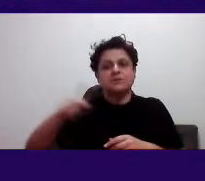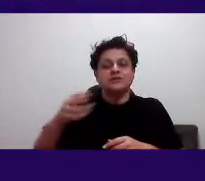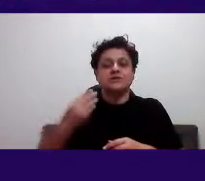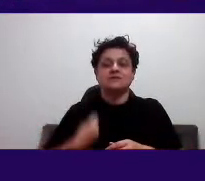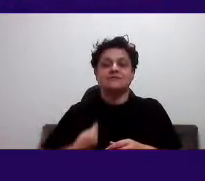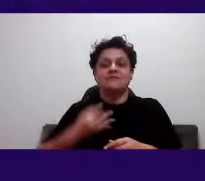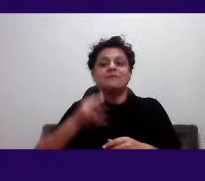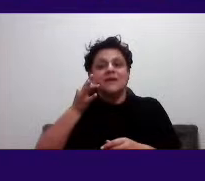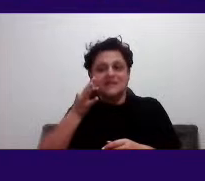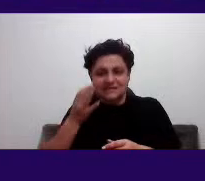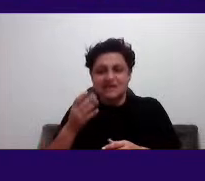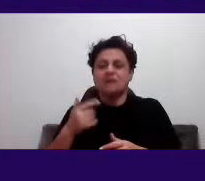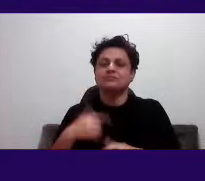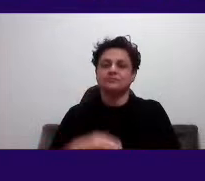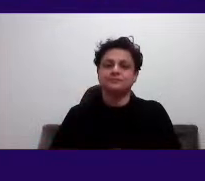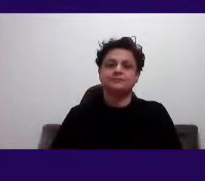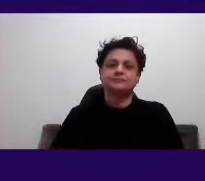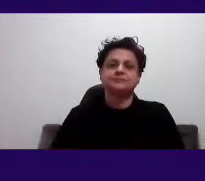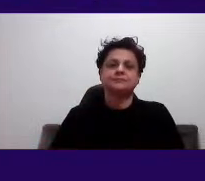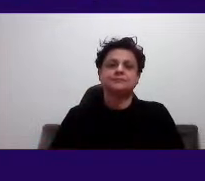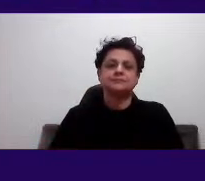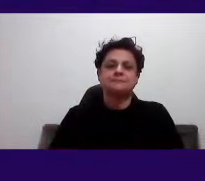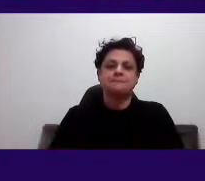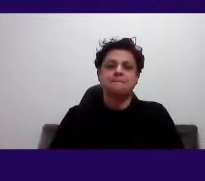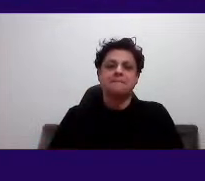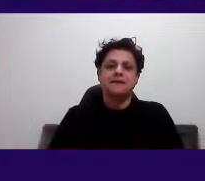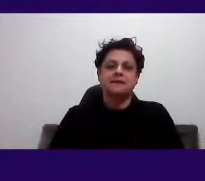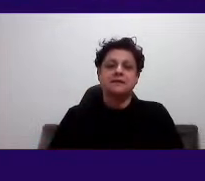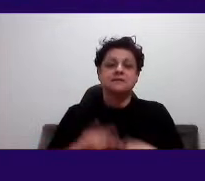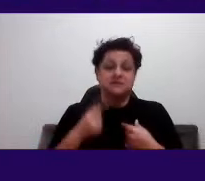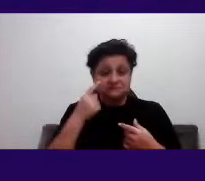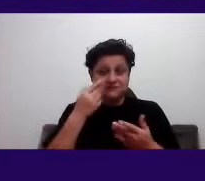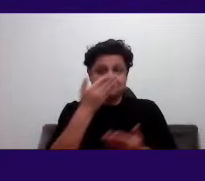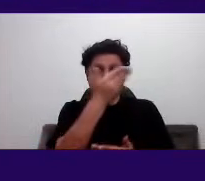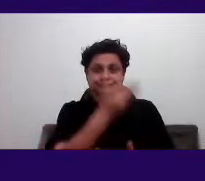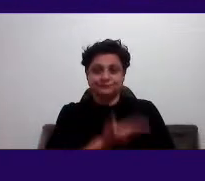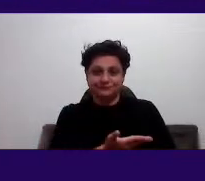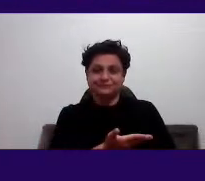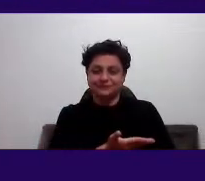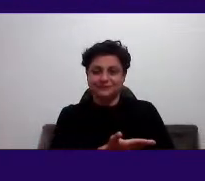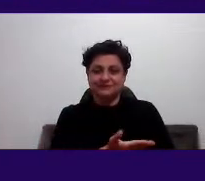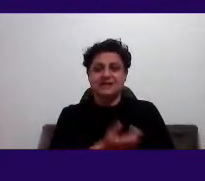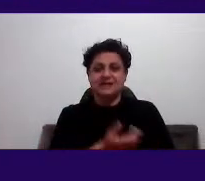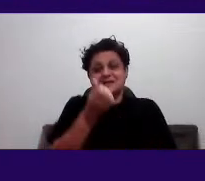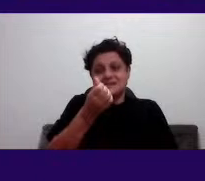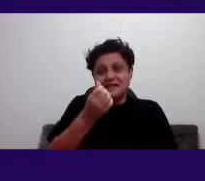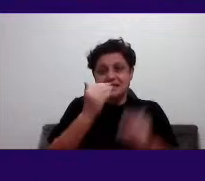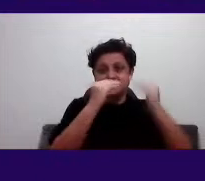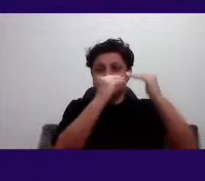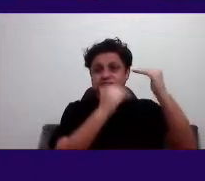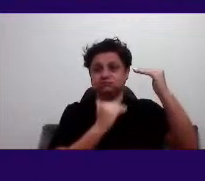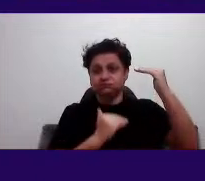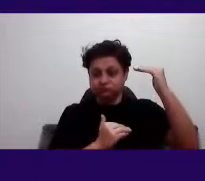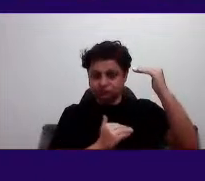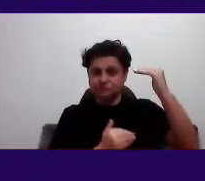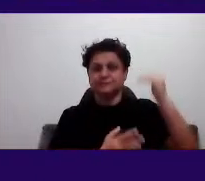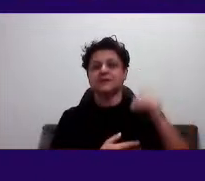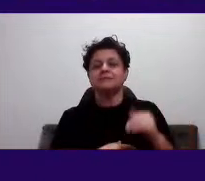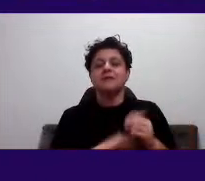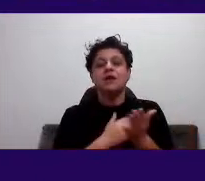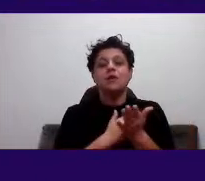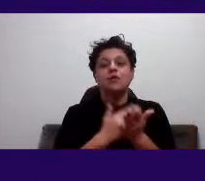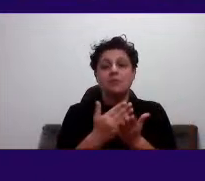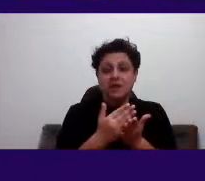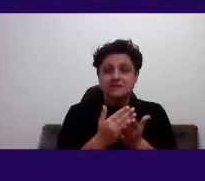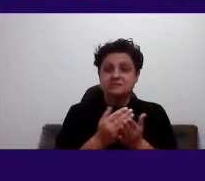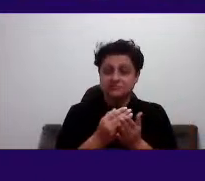So this is the beginning. There are 6 sections to the module. It starts with an introduction. Then it goes to Principle